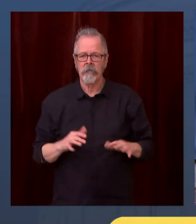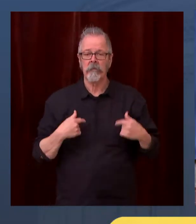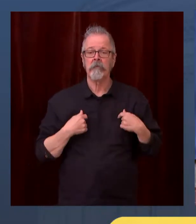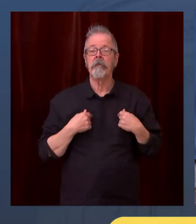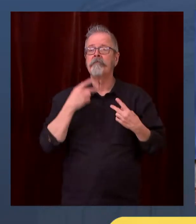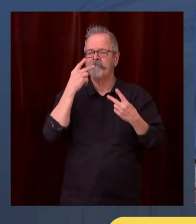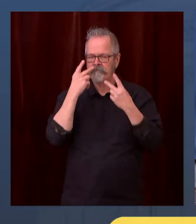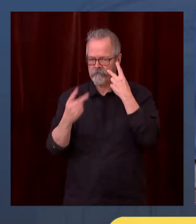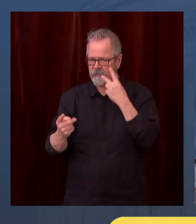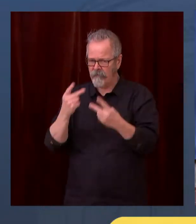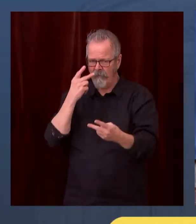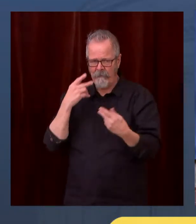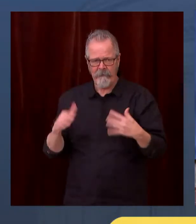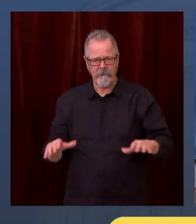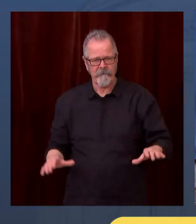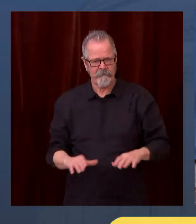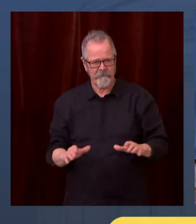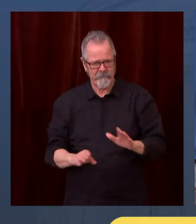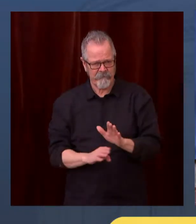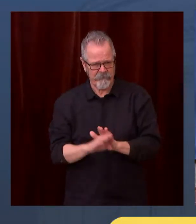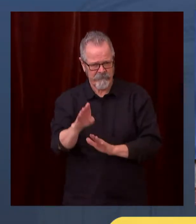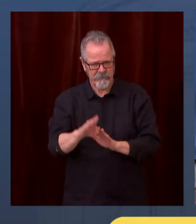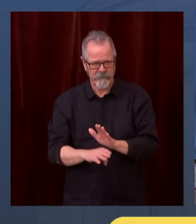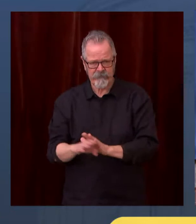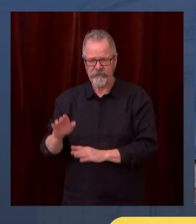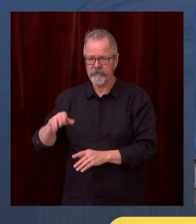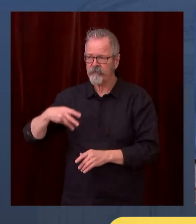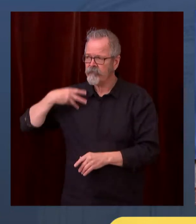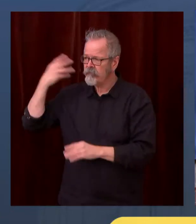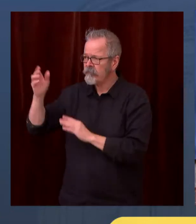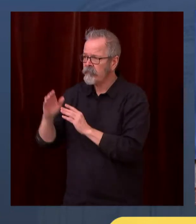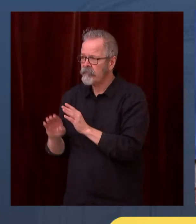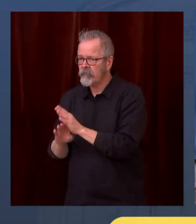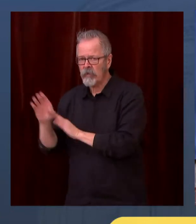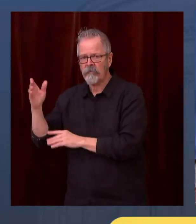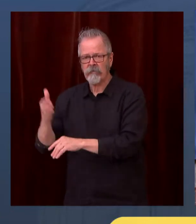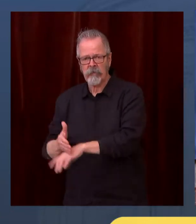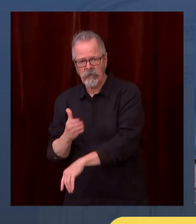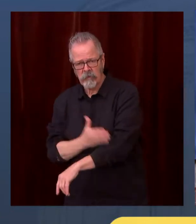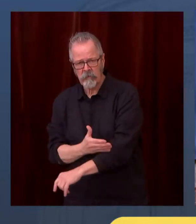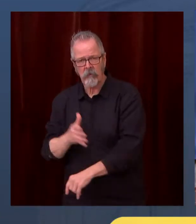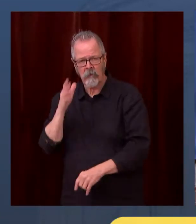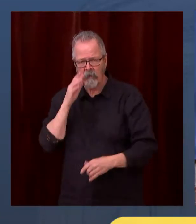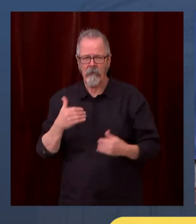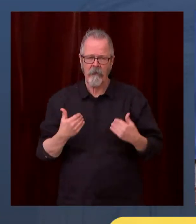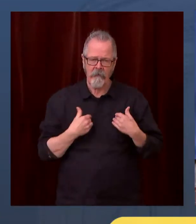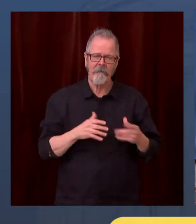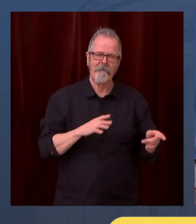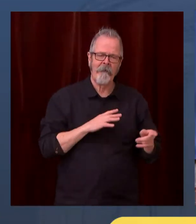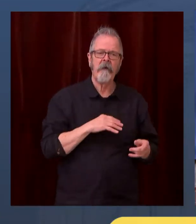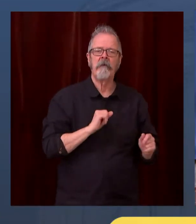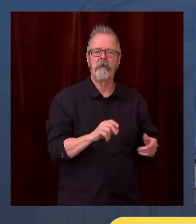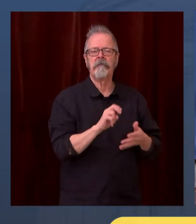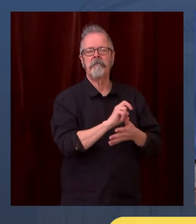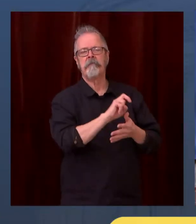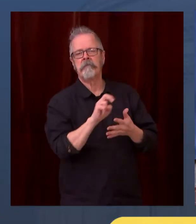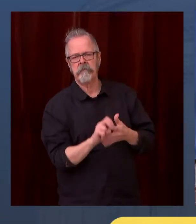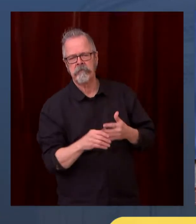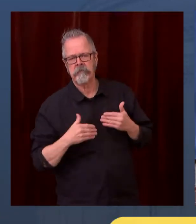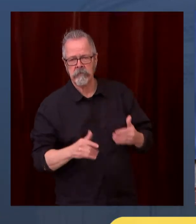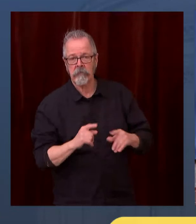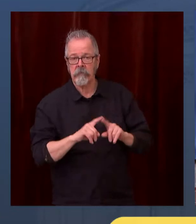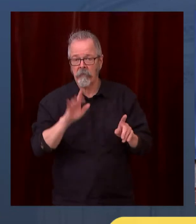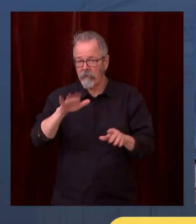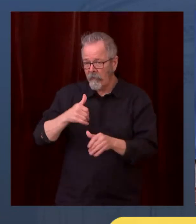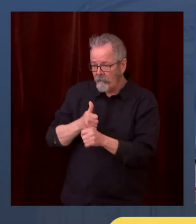were making improvements, then they moved forward based on the science and the data.